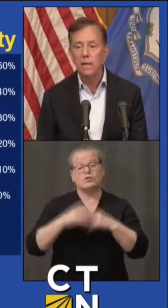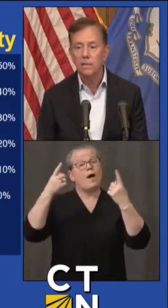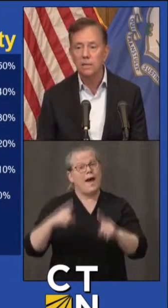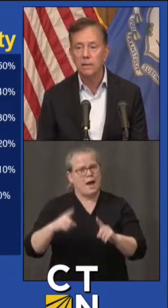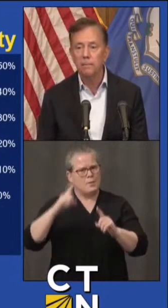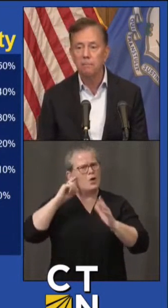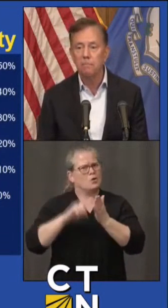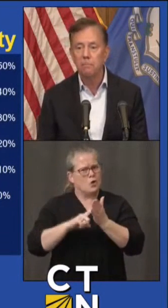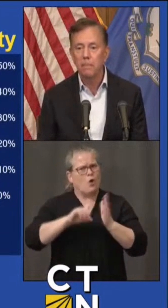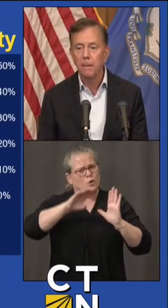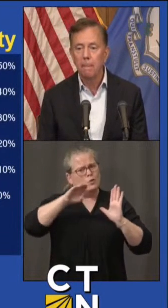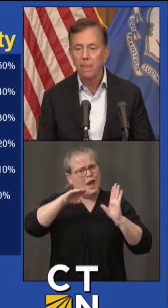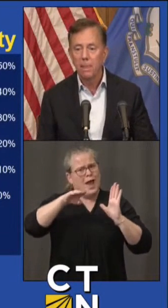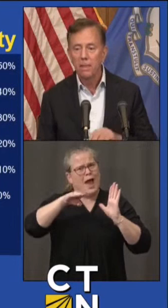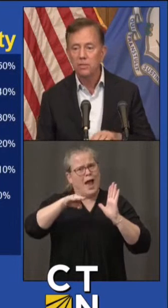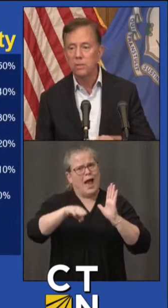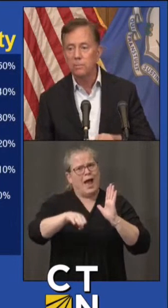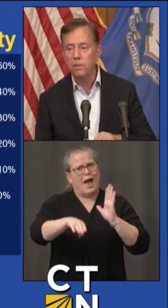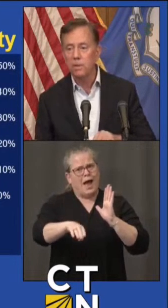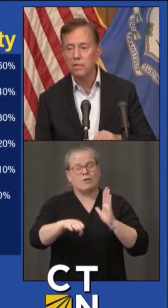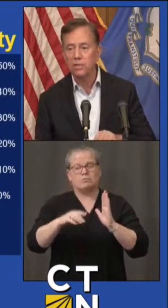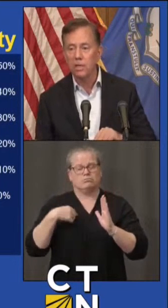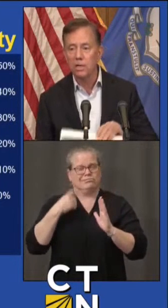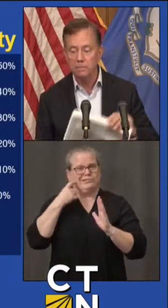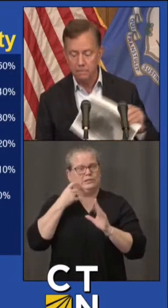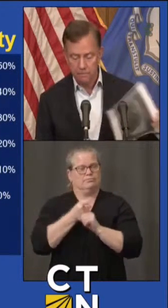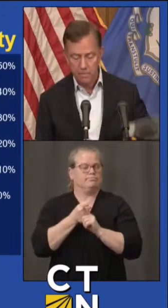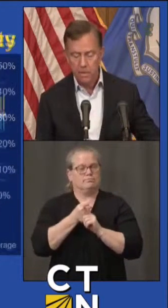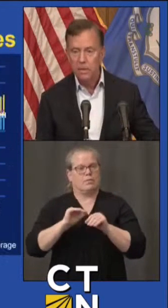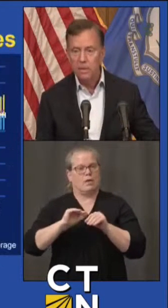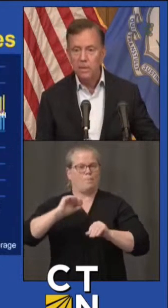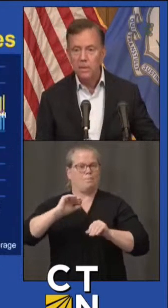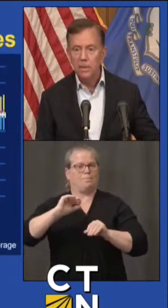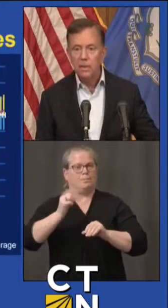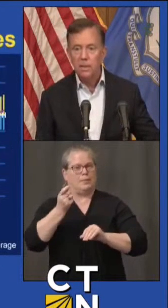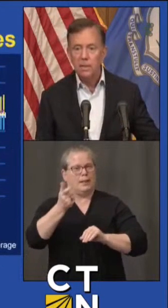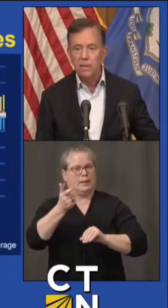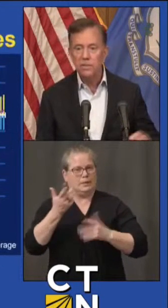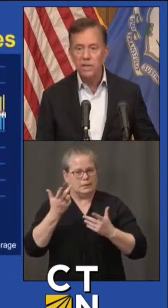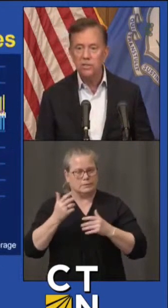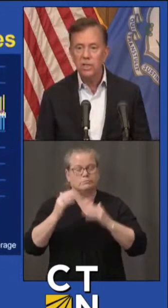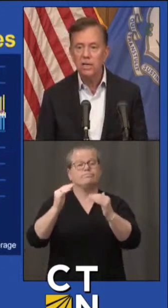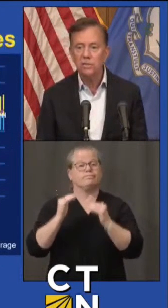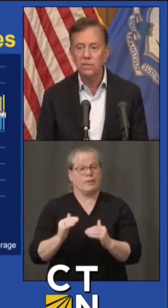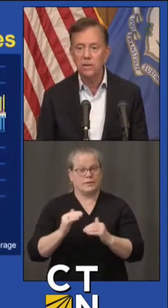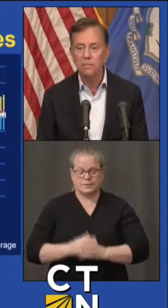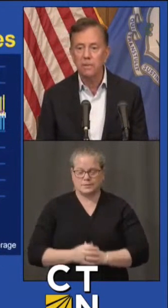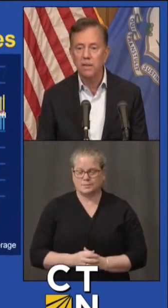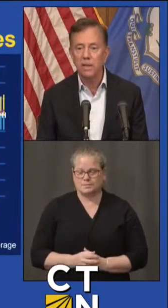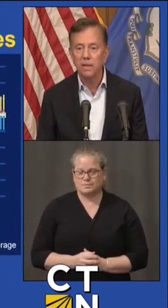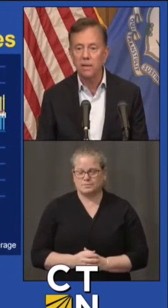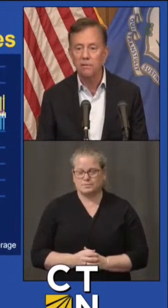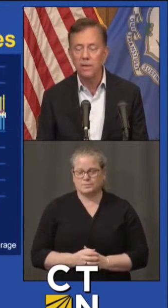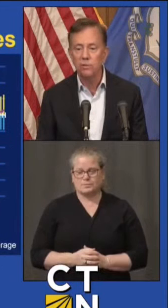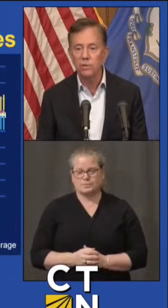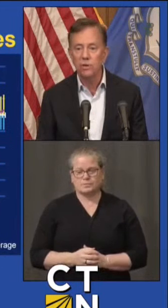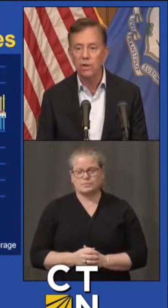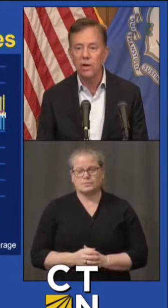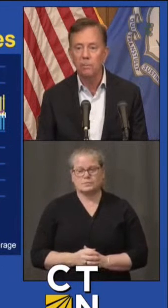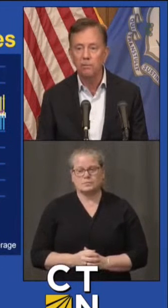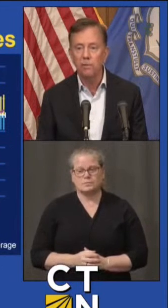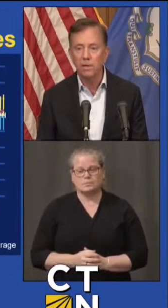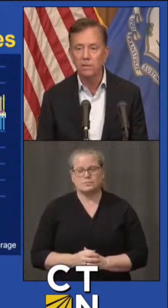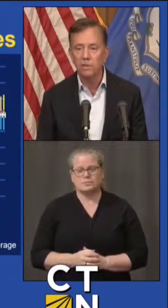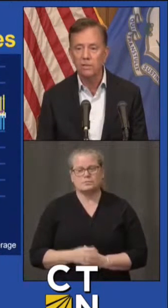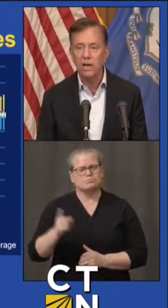And let's jump to the next slide. This next slide is, I think, of interest on a couple